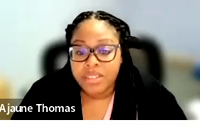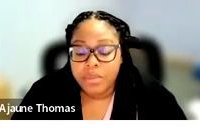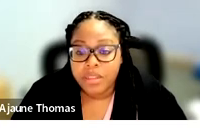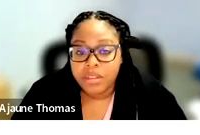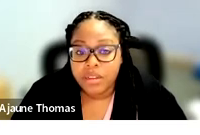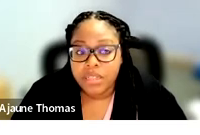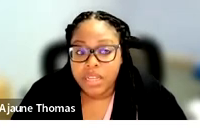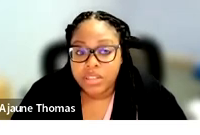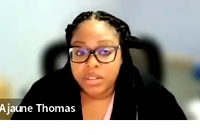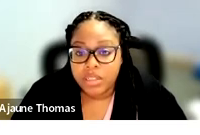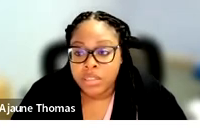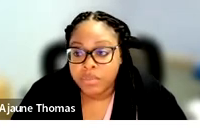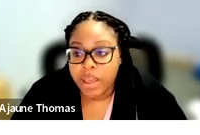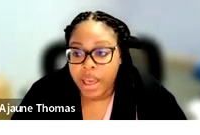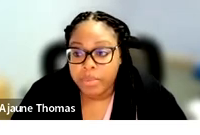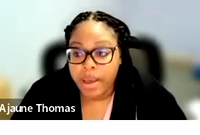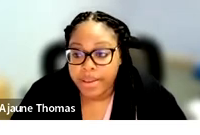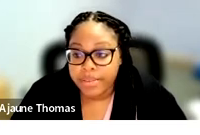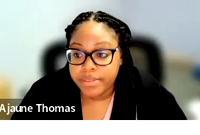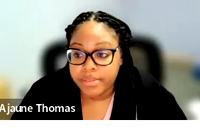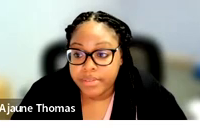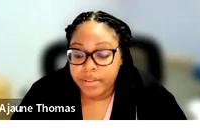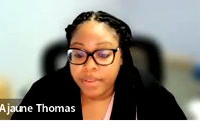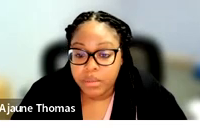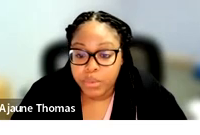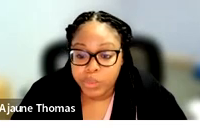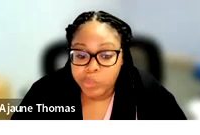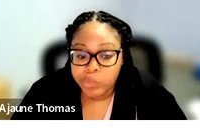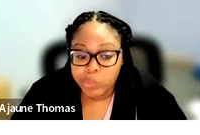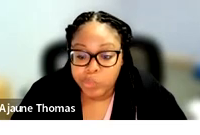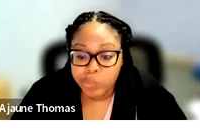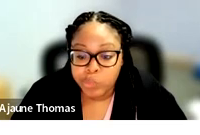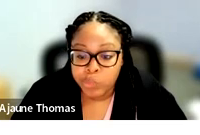these are just some of the accessories that Apple has available.